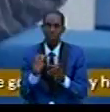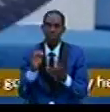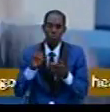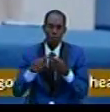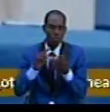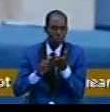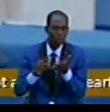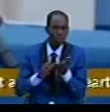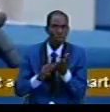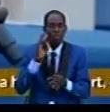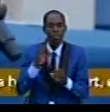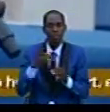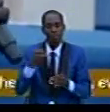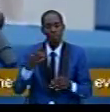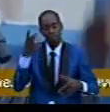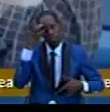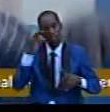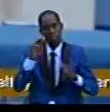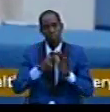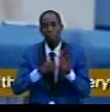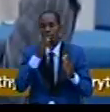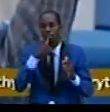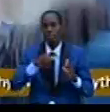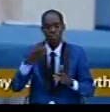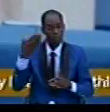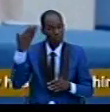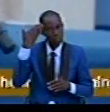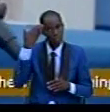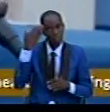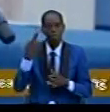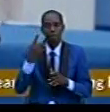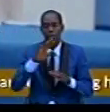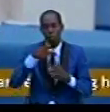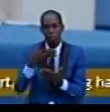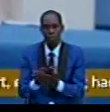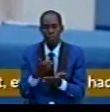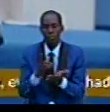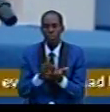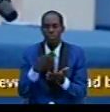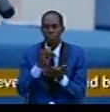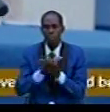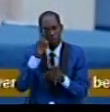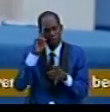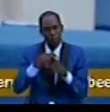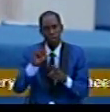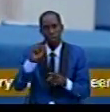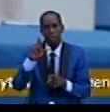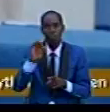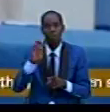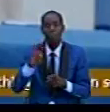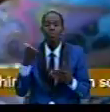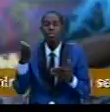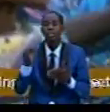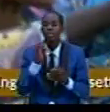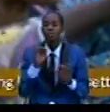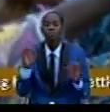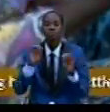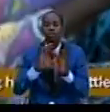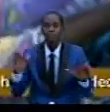internet is still there. When I get there, the doctor said, Brother Alfred, there's nothing in your brain.